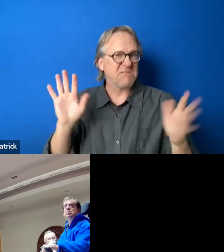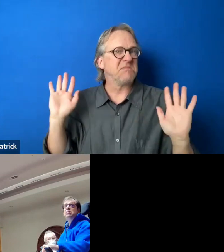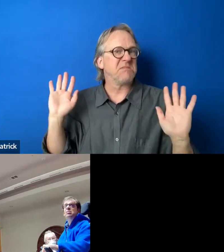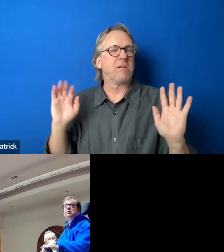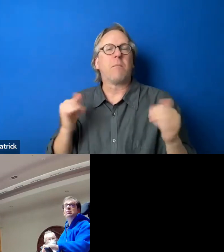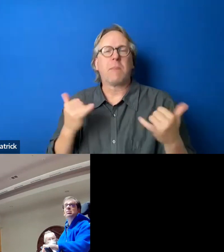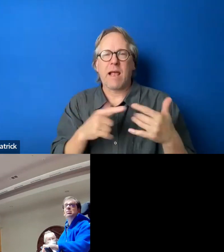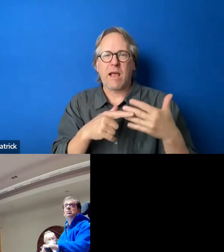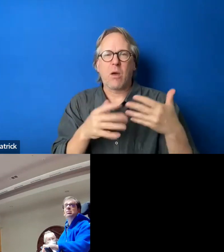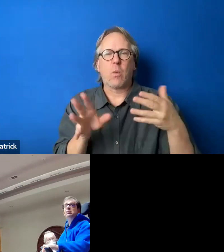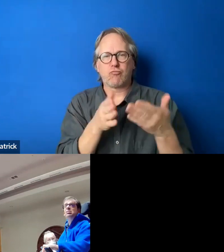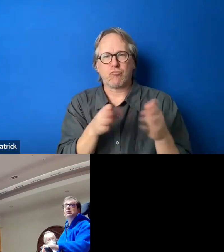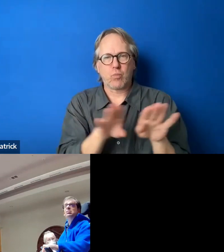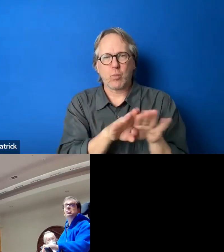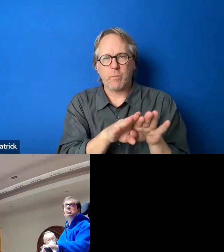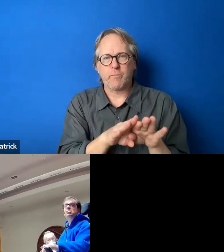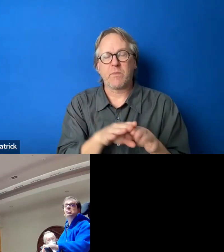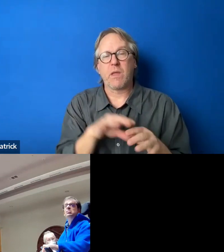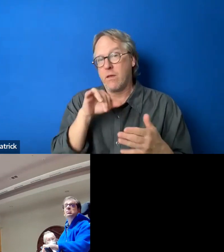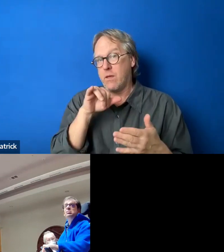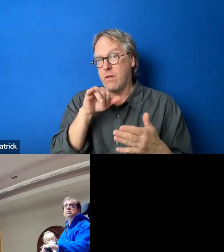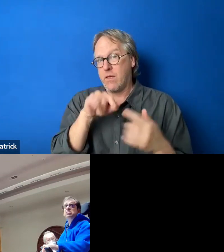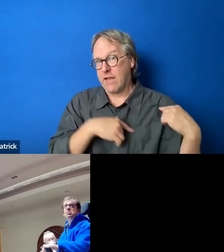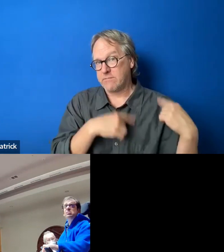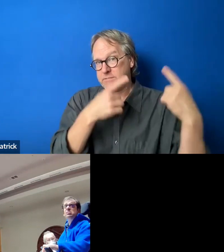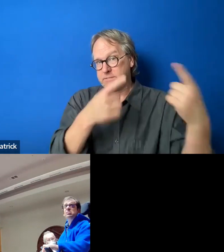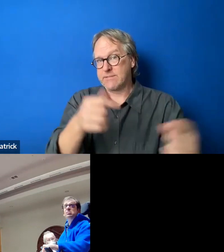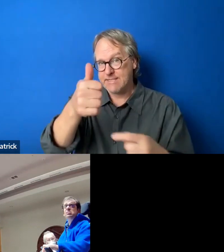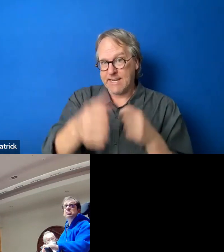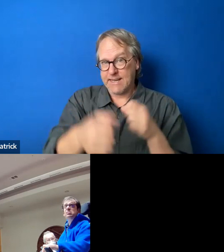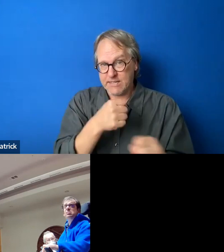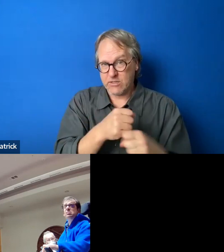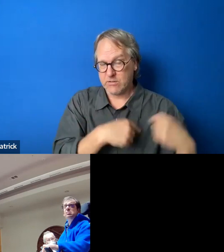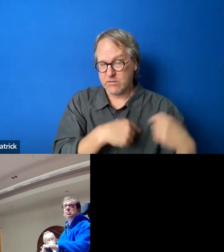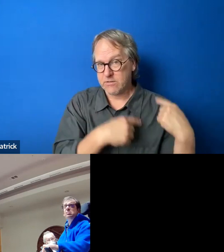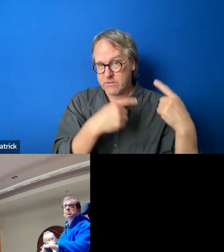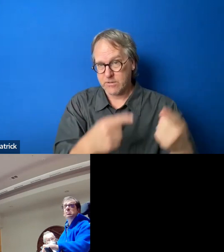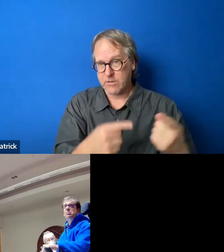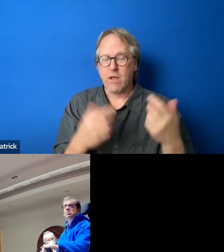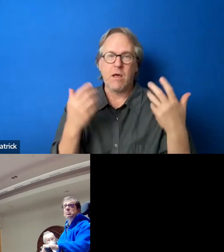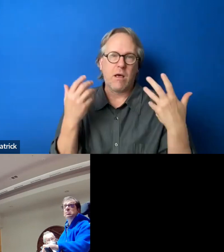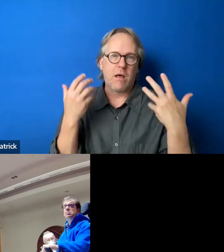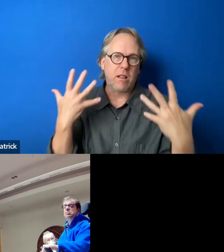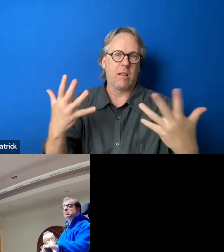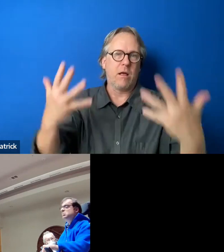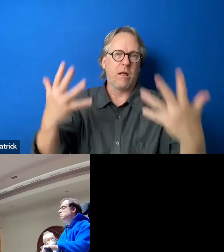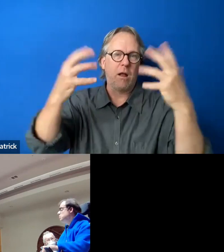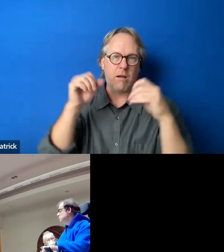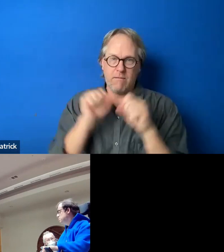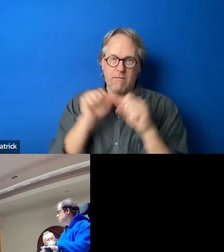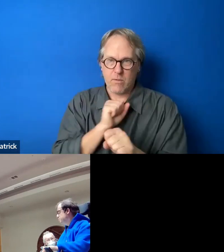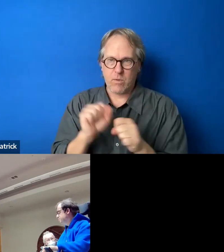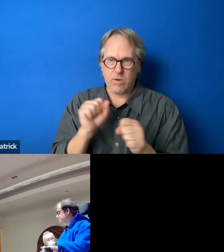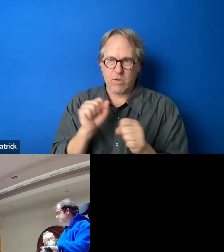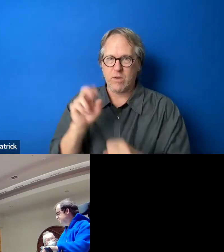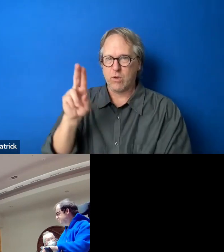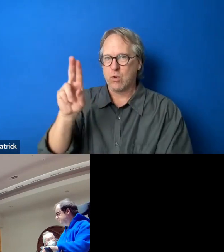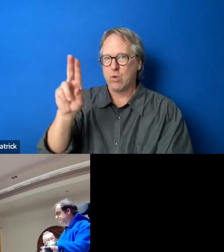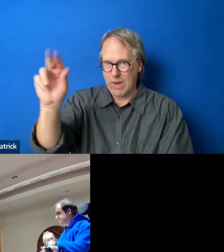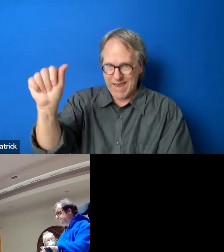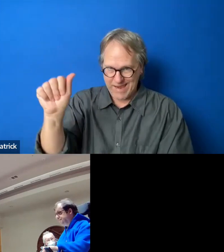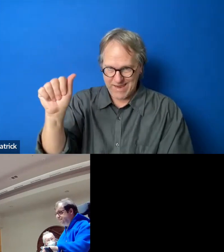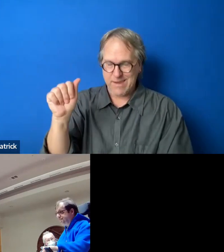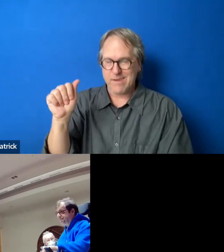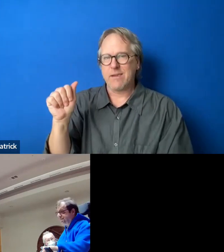one of the things that has happened in that 10 years is that we've been doing a lot of work with the UUA